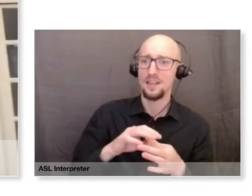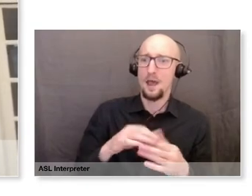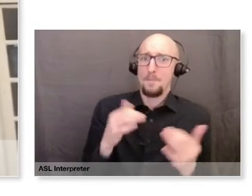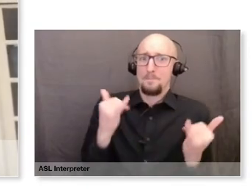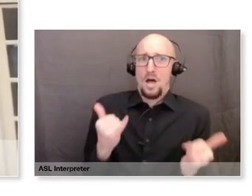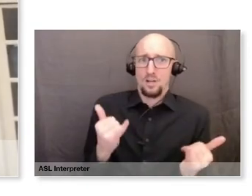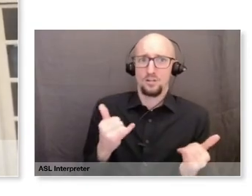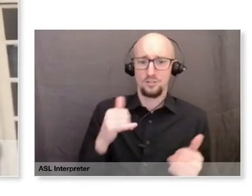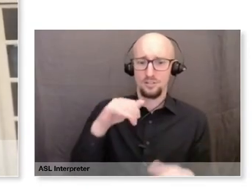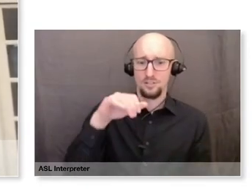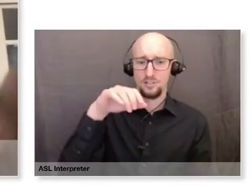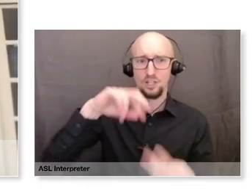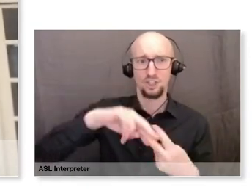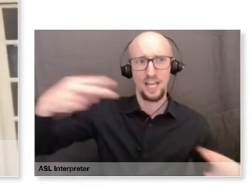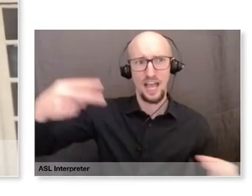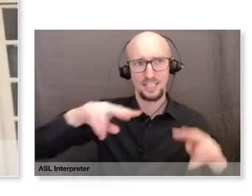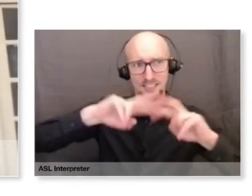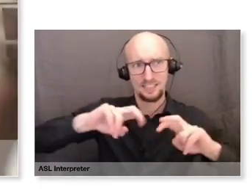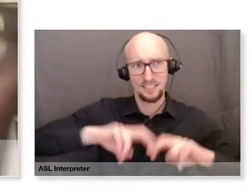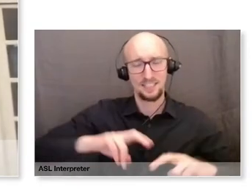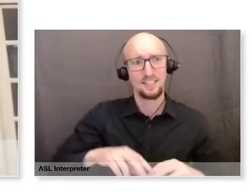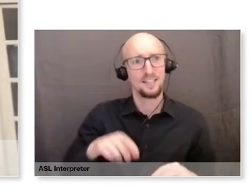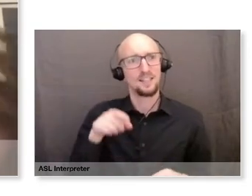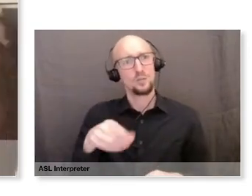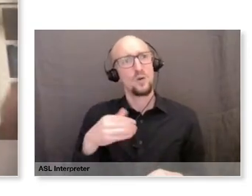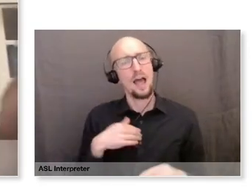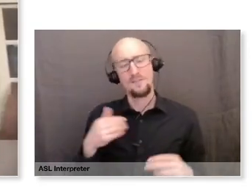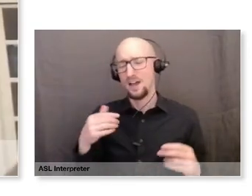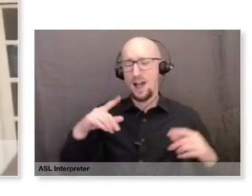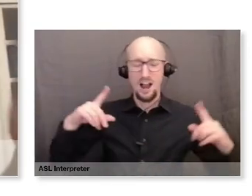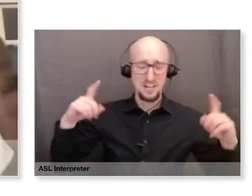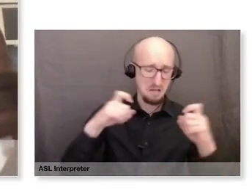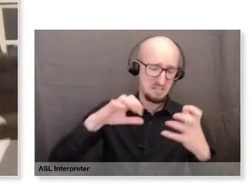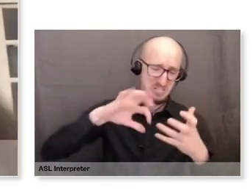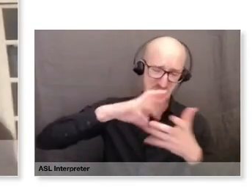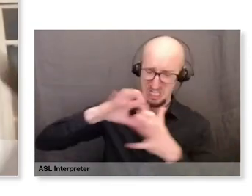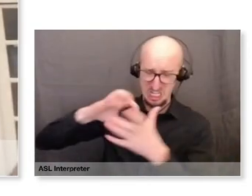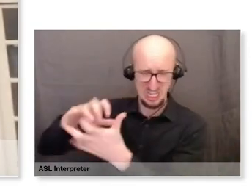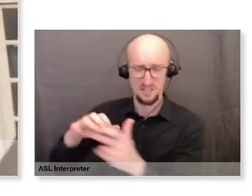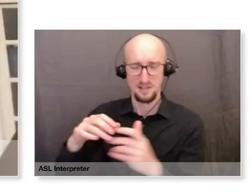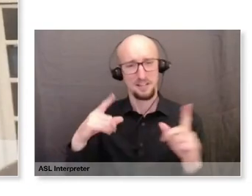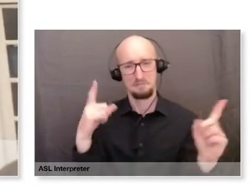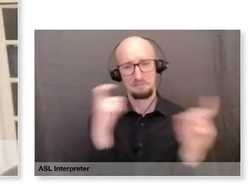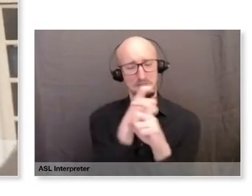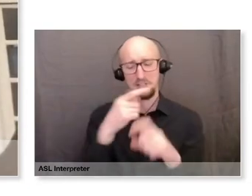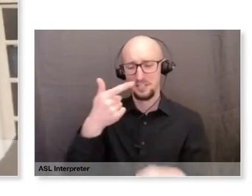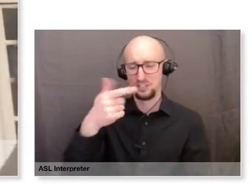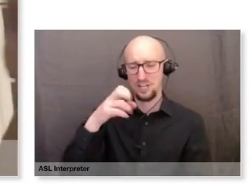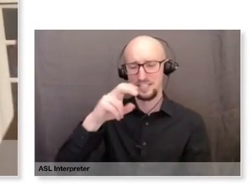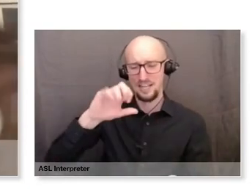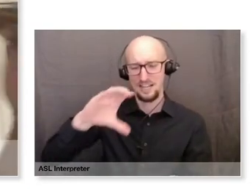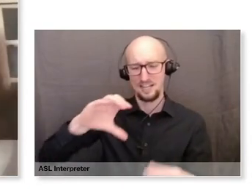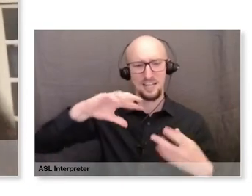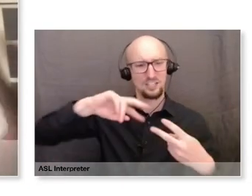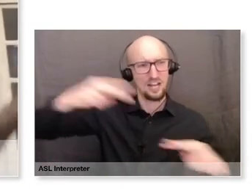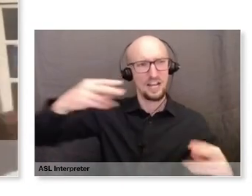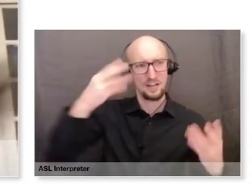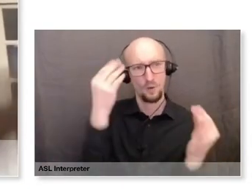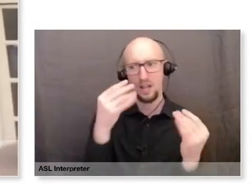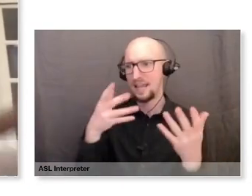one where we have a complicated mess of genetic information interacting with environments in all